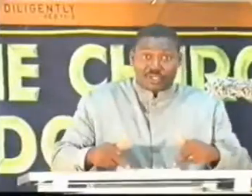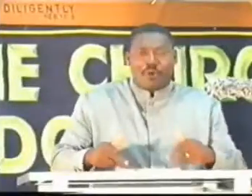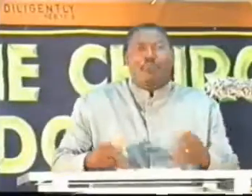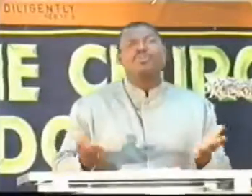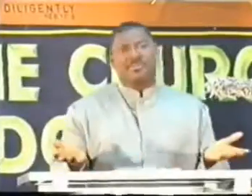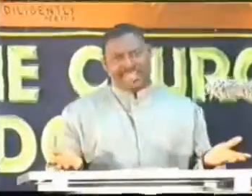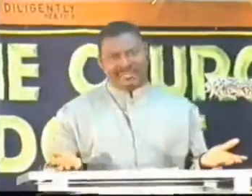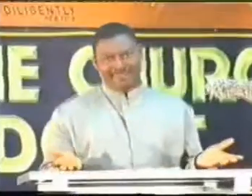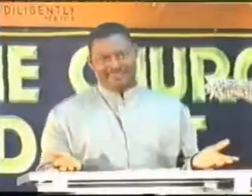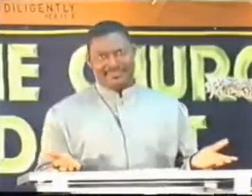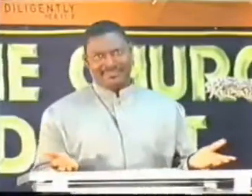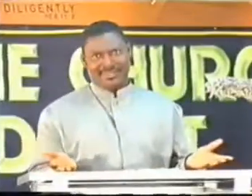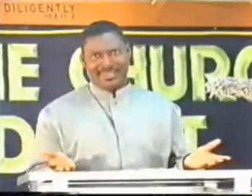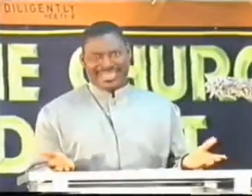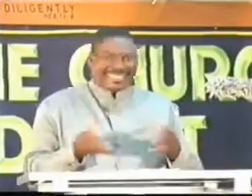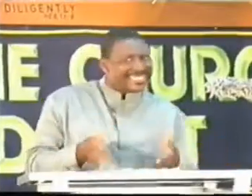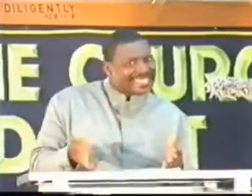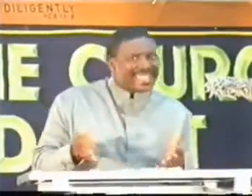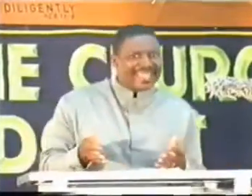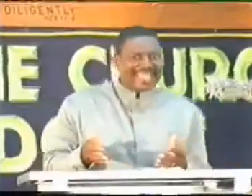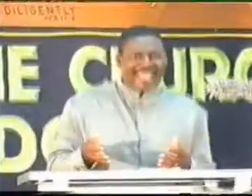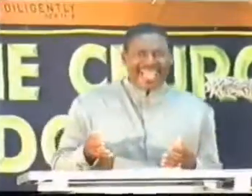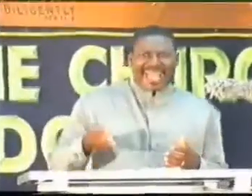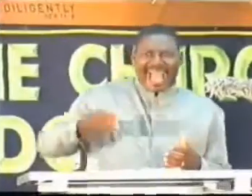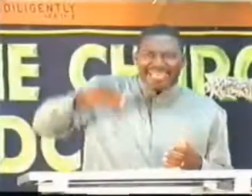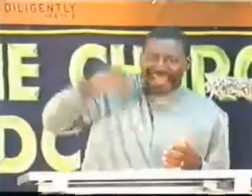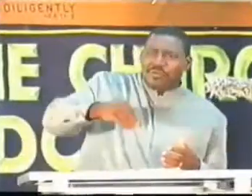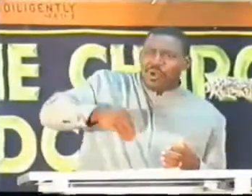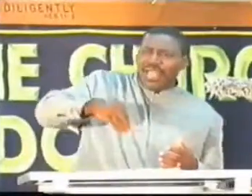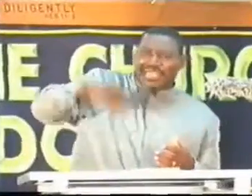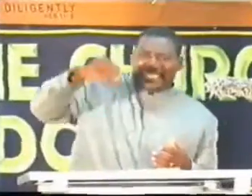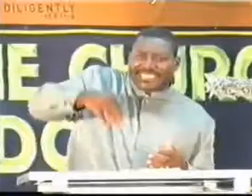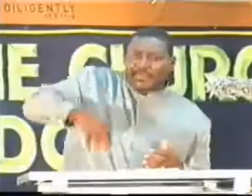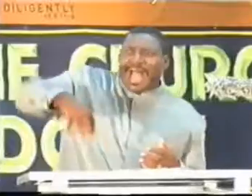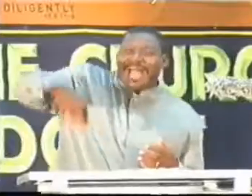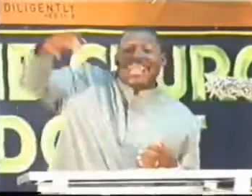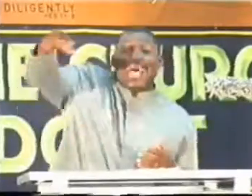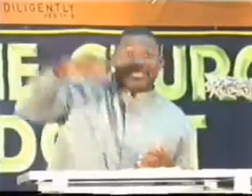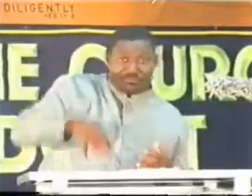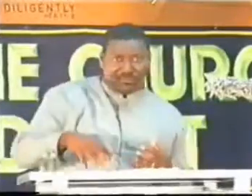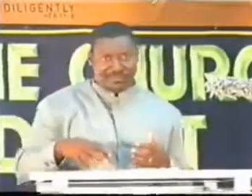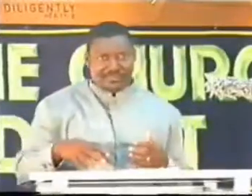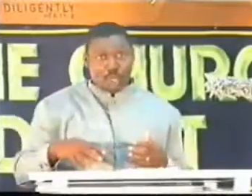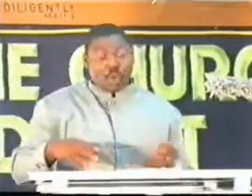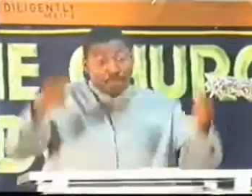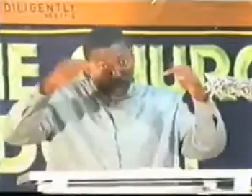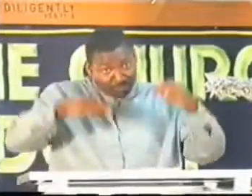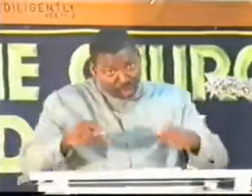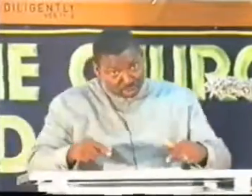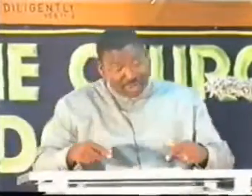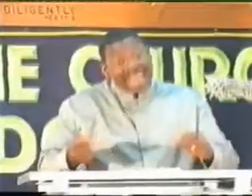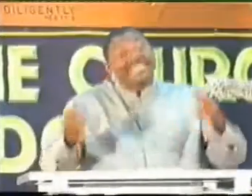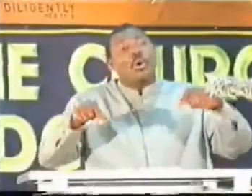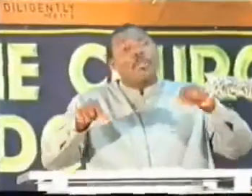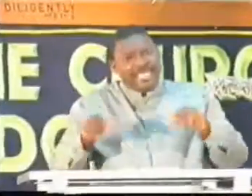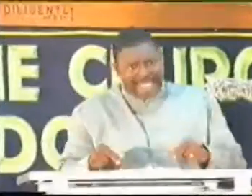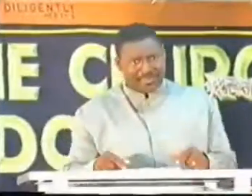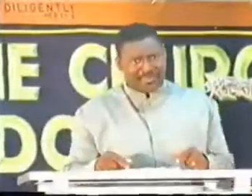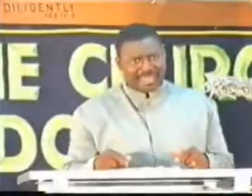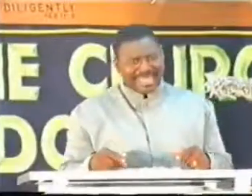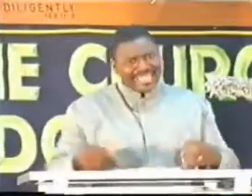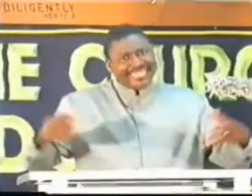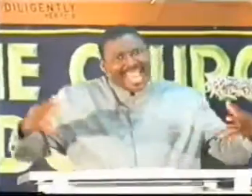current no monso mwenye nechile se adia nwa yedishe ma galati fono korintofu wanzo so esese wa